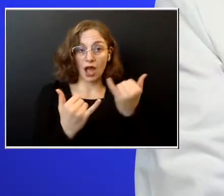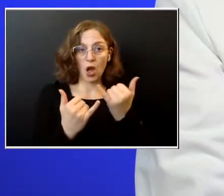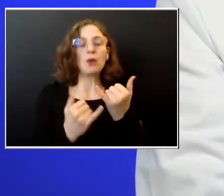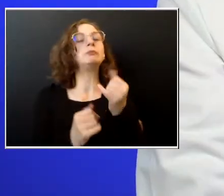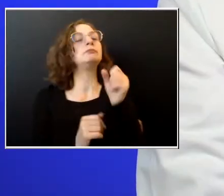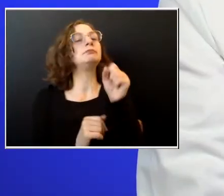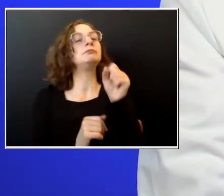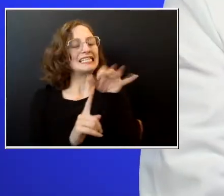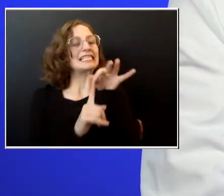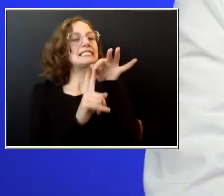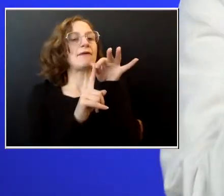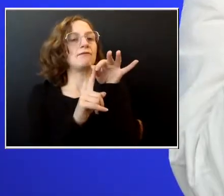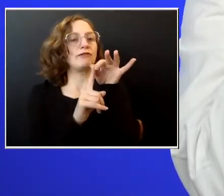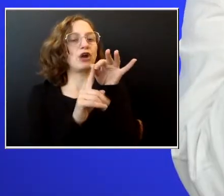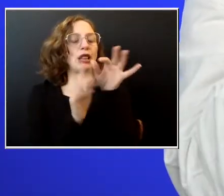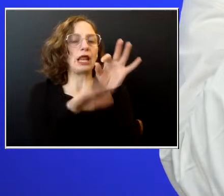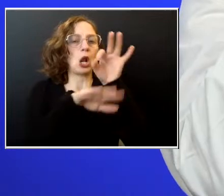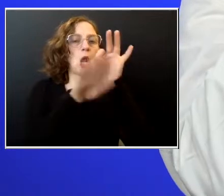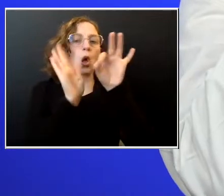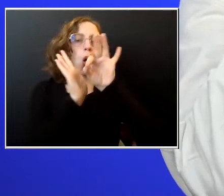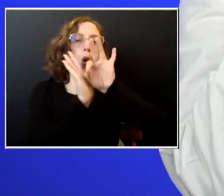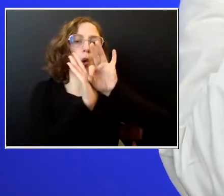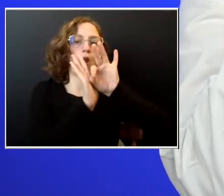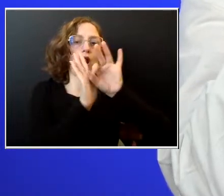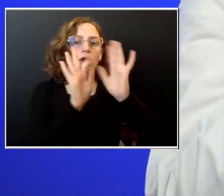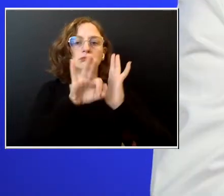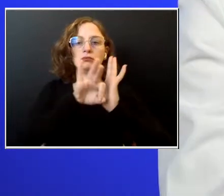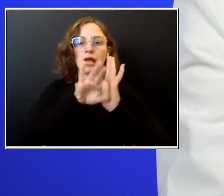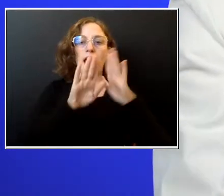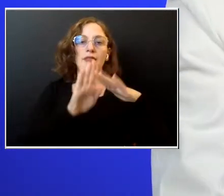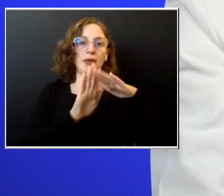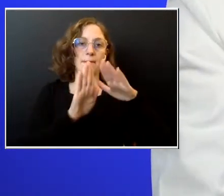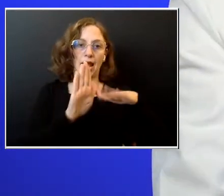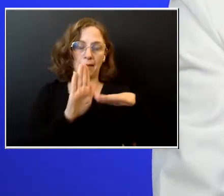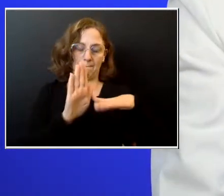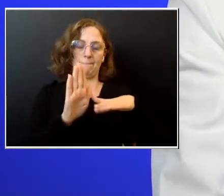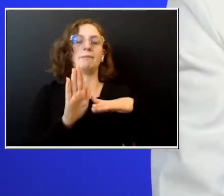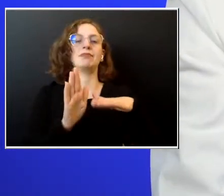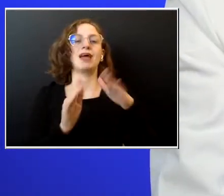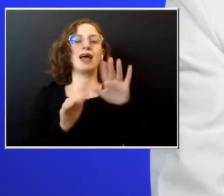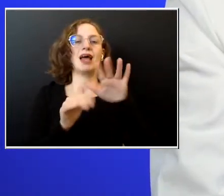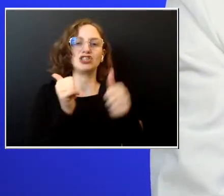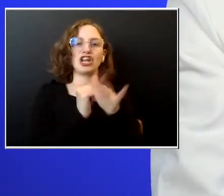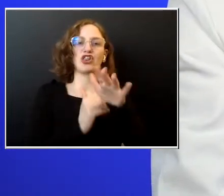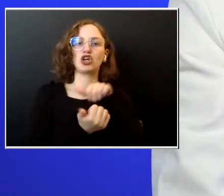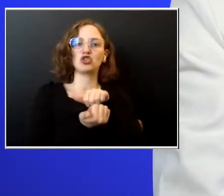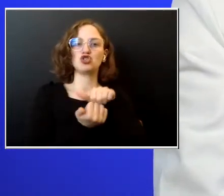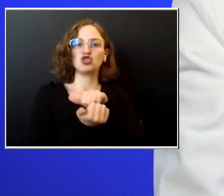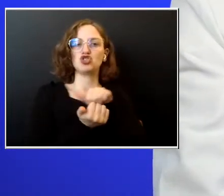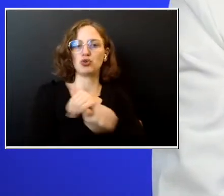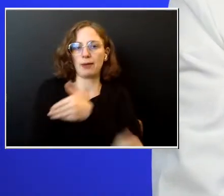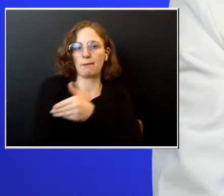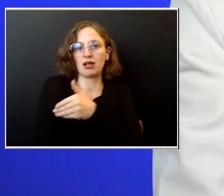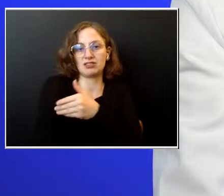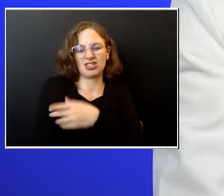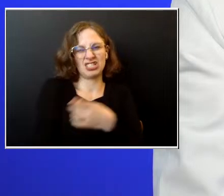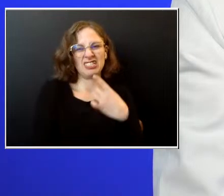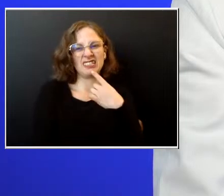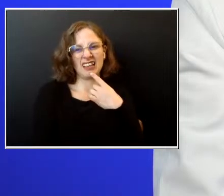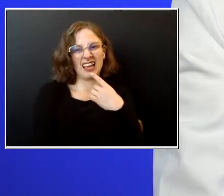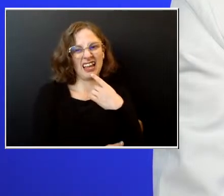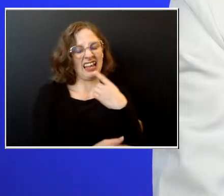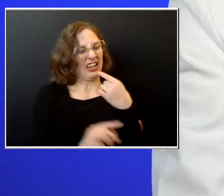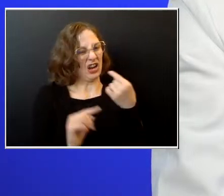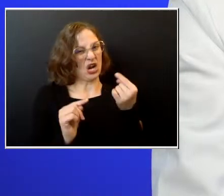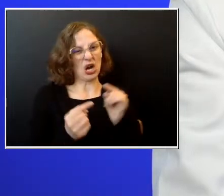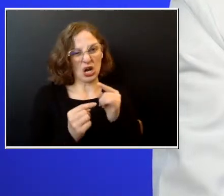she'll have a little open area there, which is underneath her chewing muscle, which also hurts. She can tell you it hurt to chew. She probably couldn't eat a hamburger for several